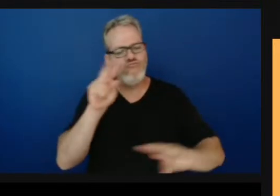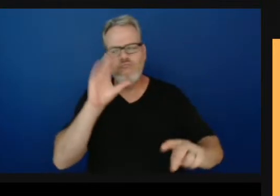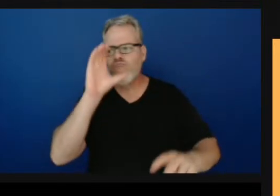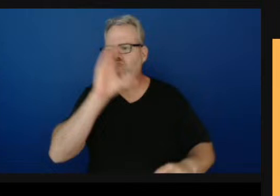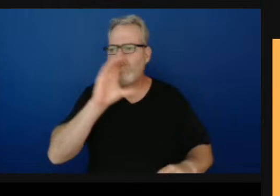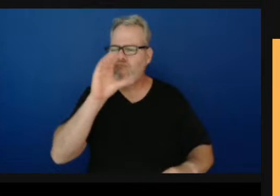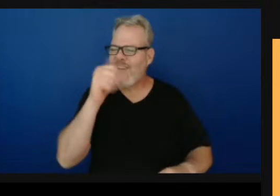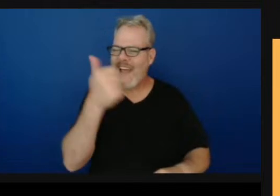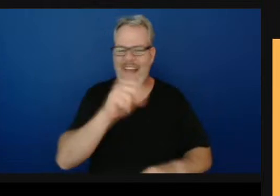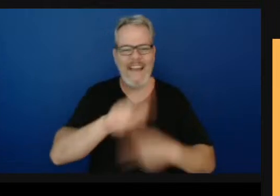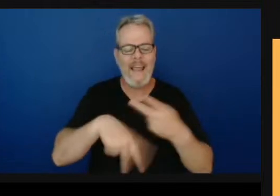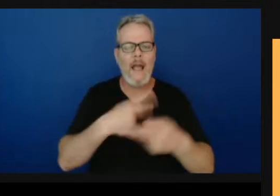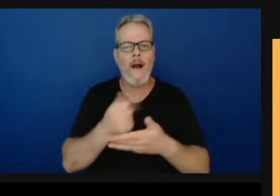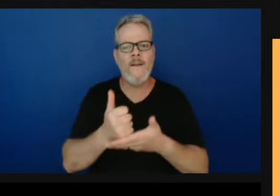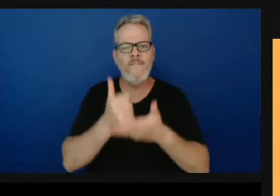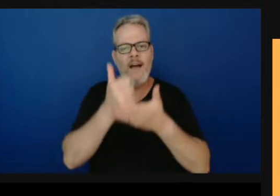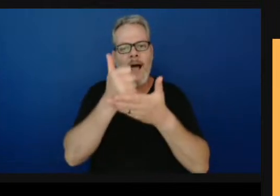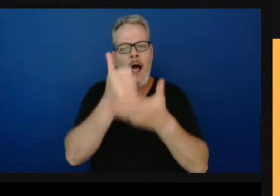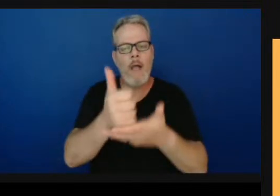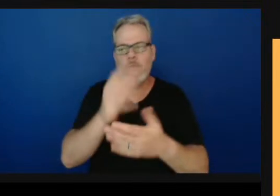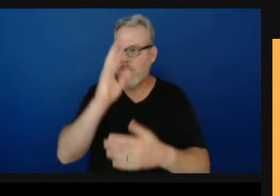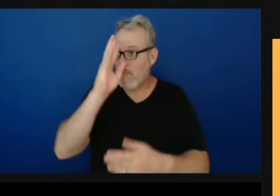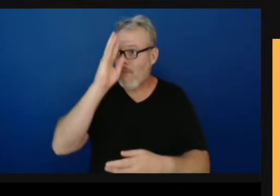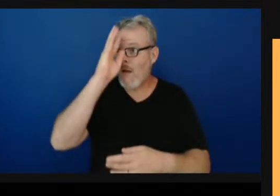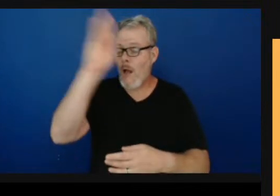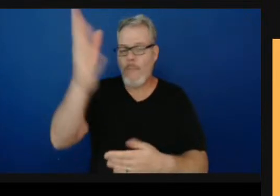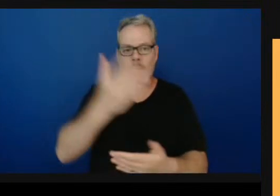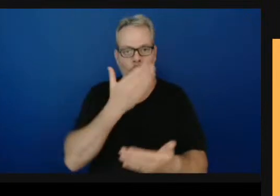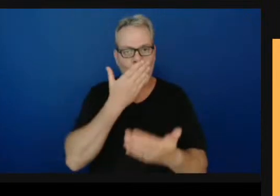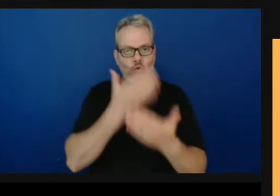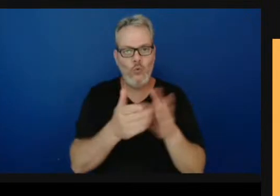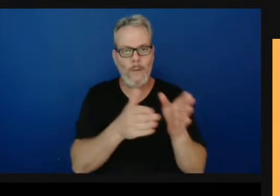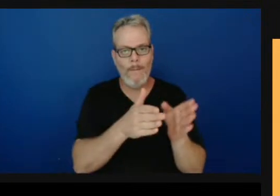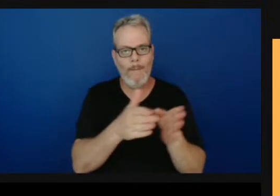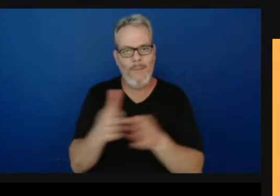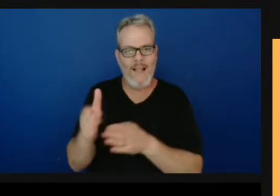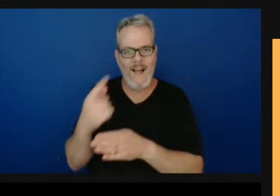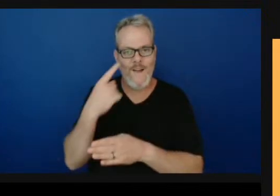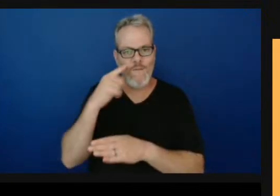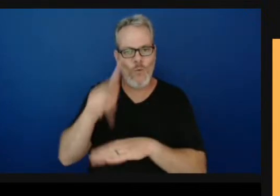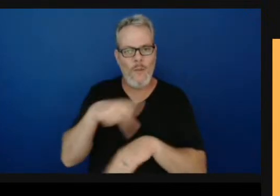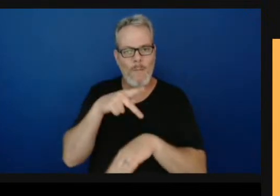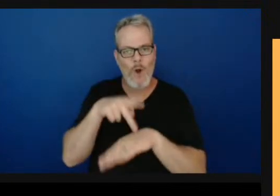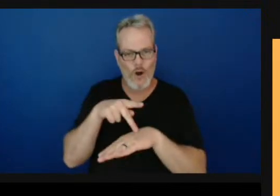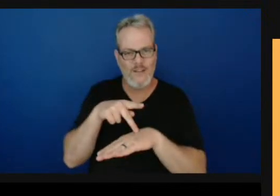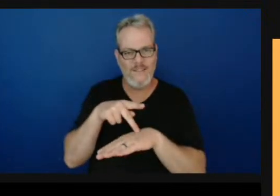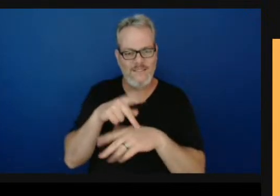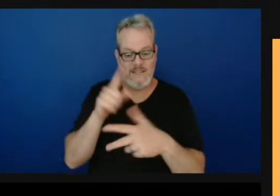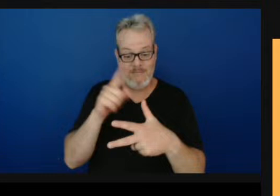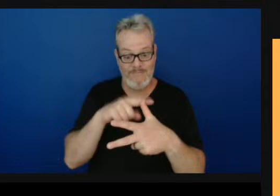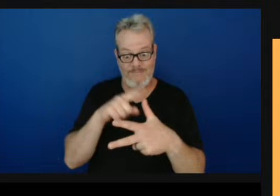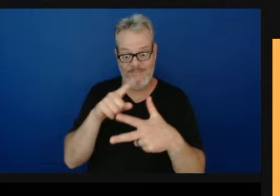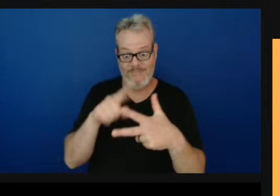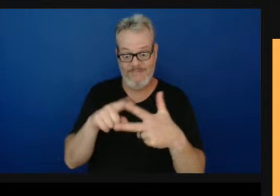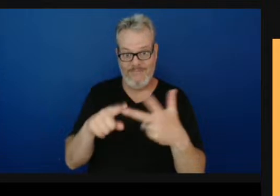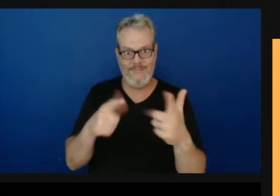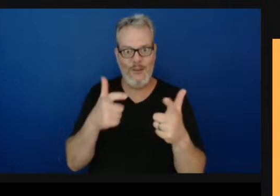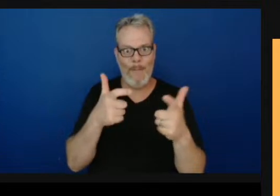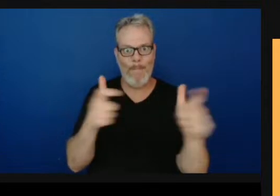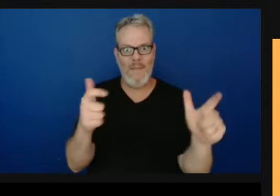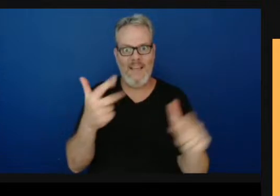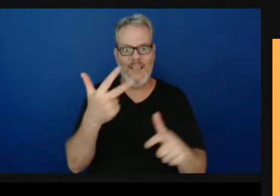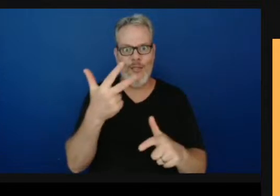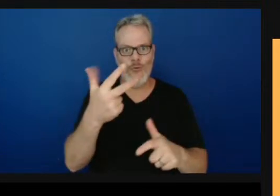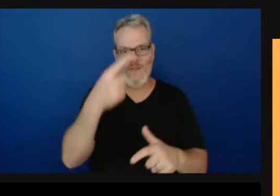with in terms of coming up with a good plan for the park. So yeah, we're going to go through the big three for